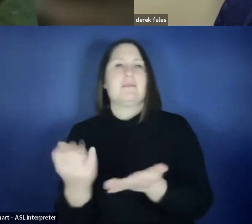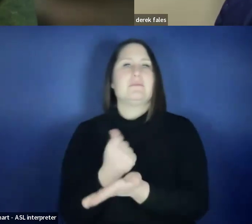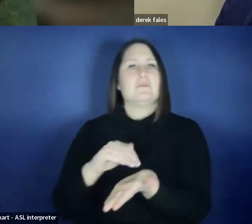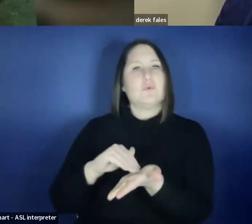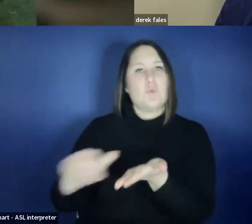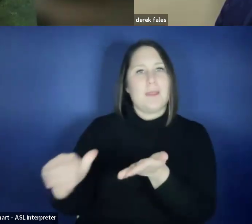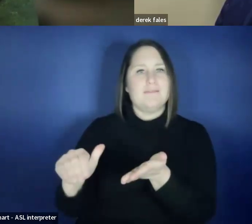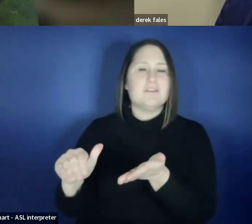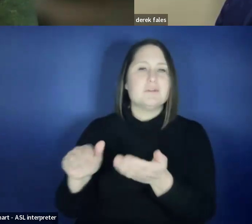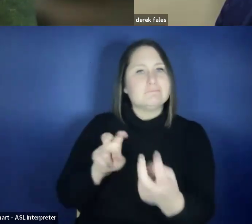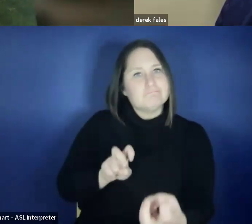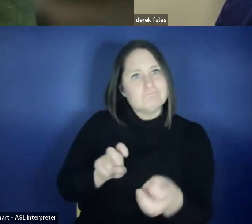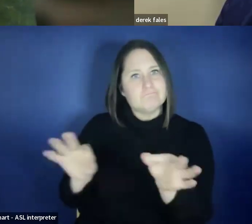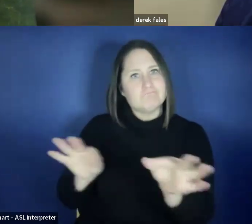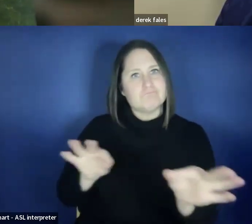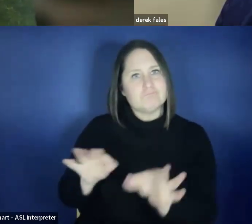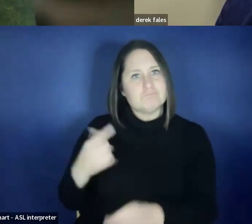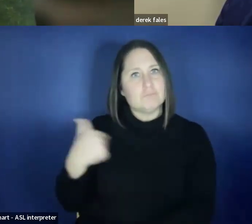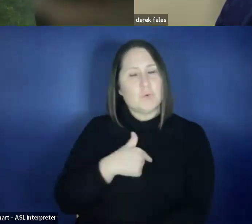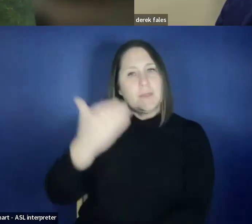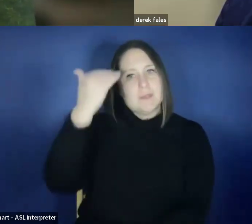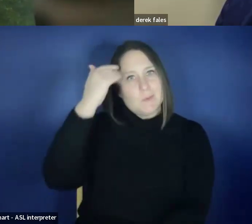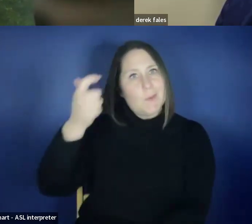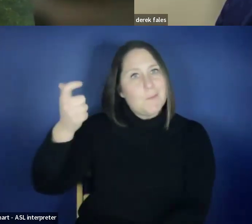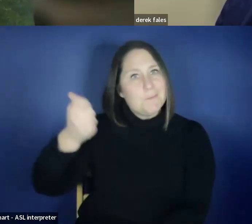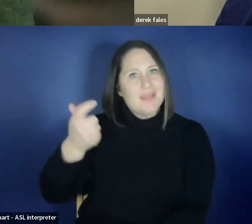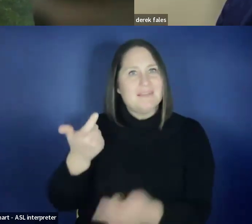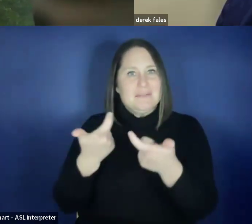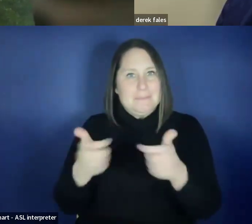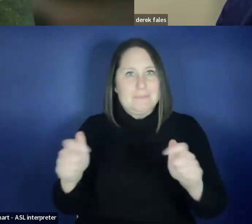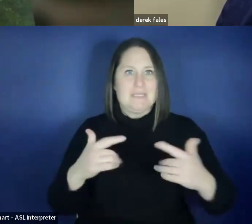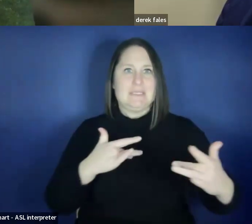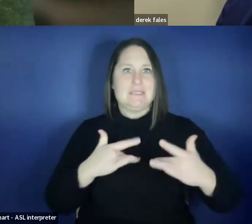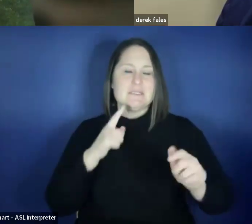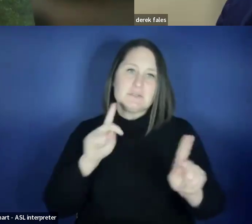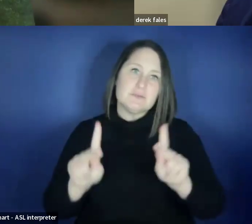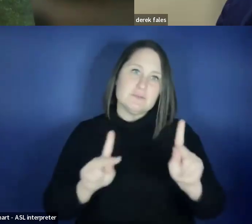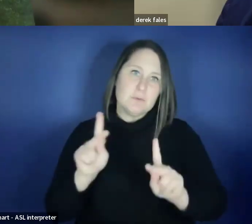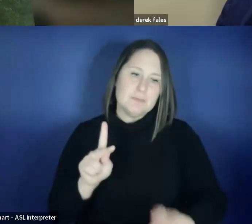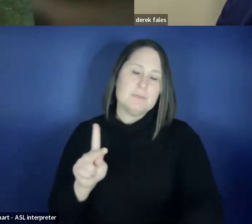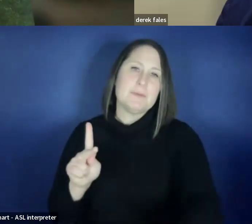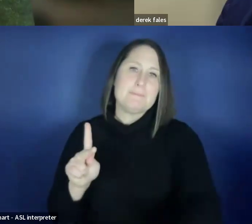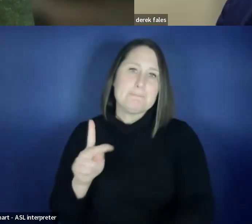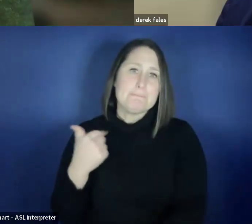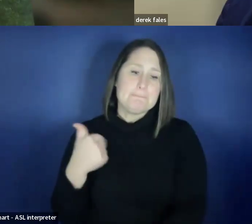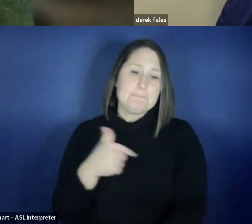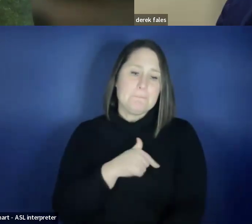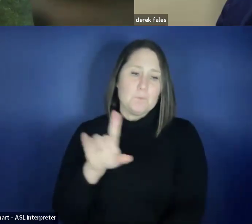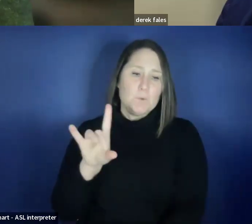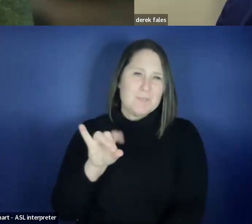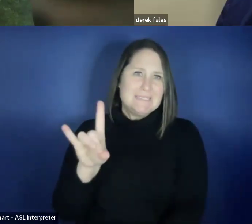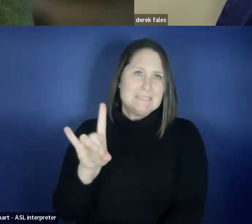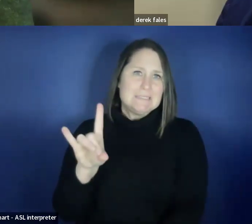waiver, because we know benefits are a major concern for people. We did